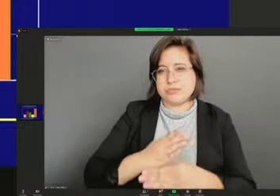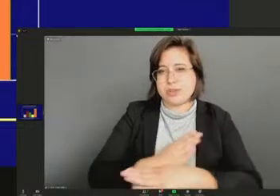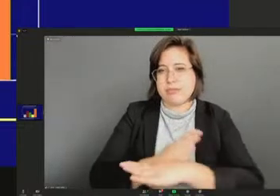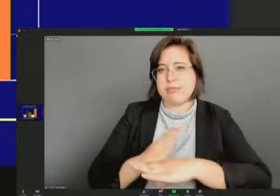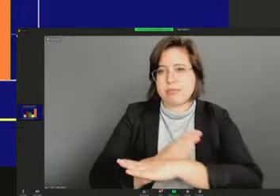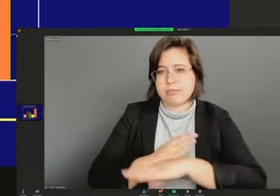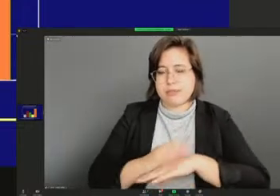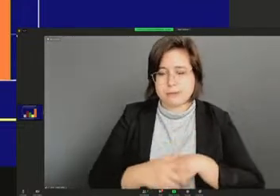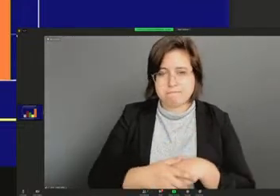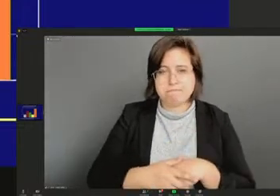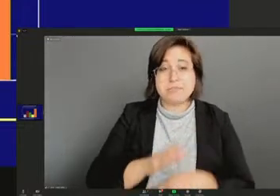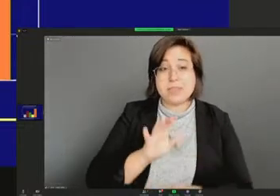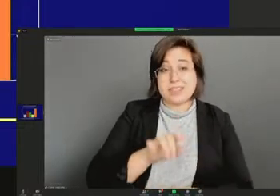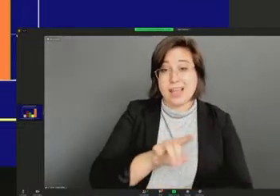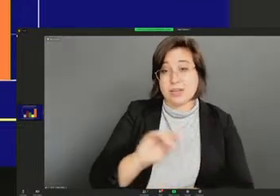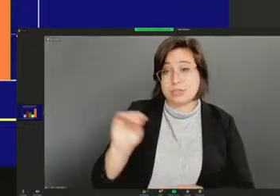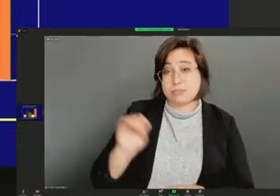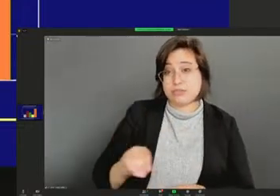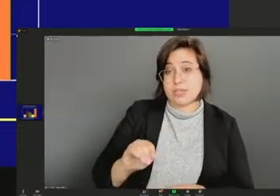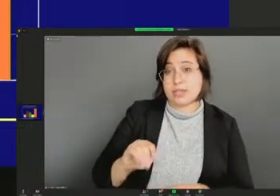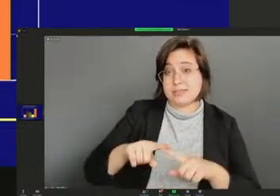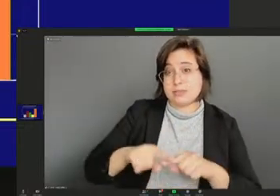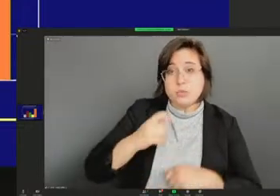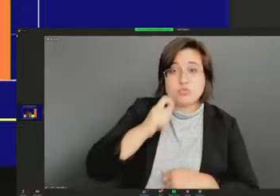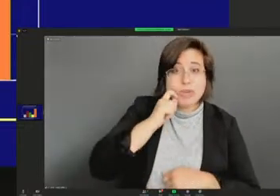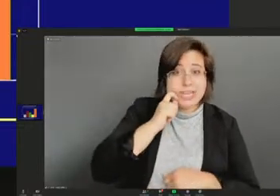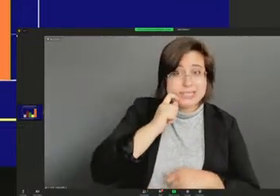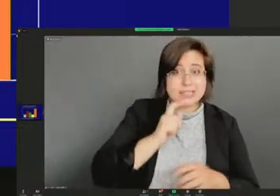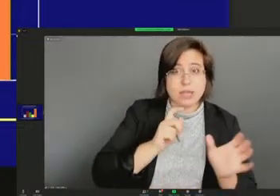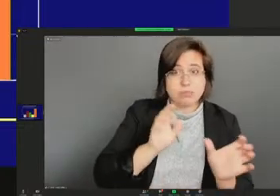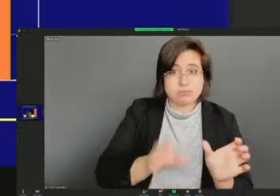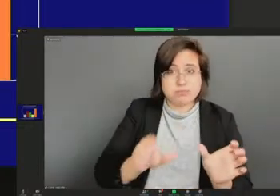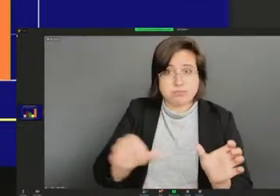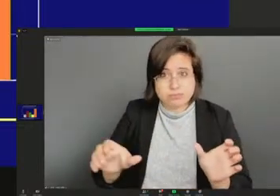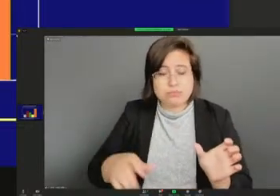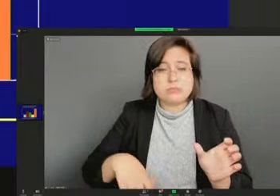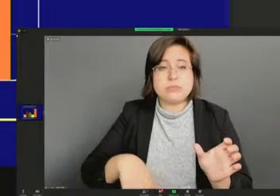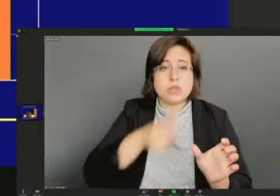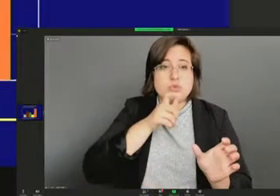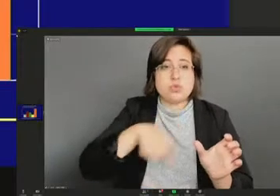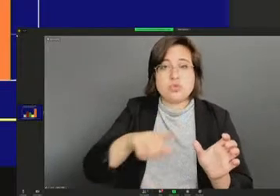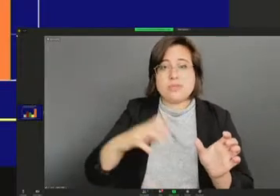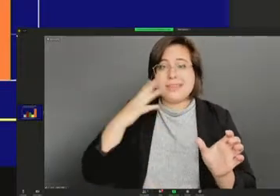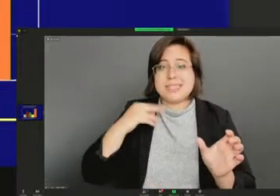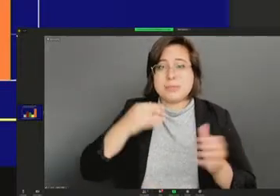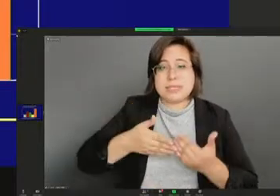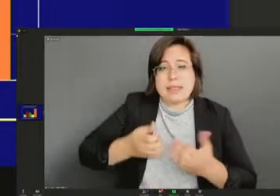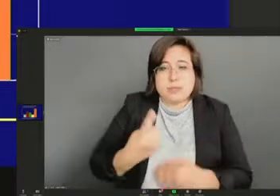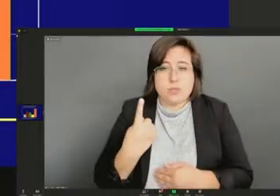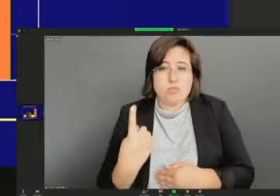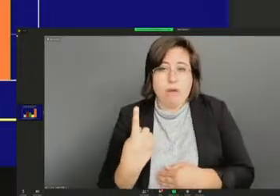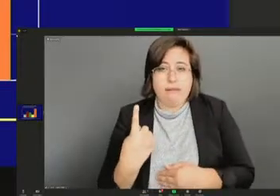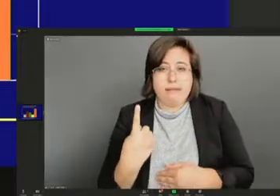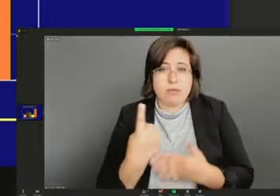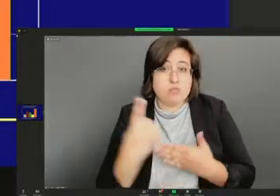the percent of Americans by race who experience at least one of these